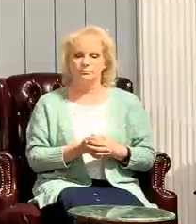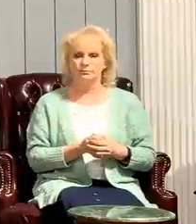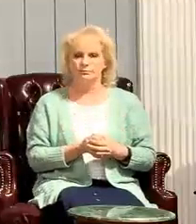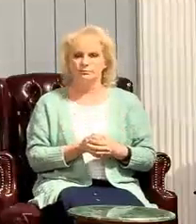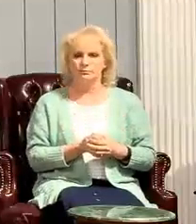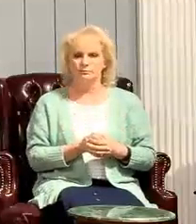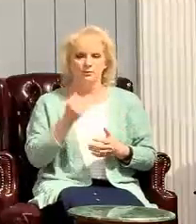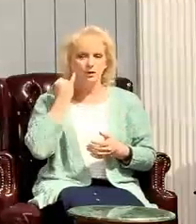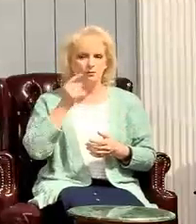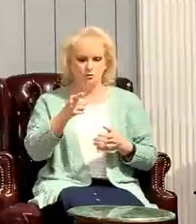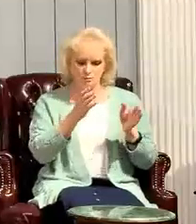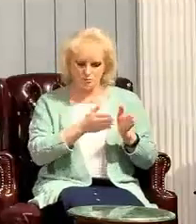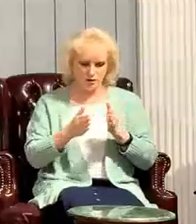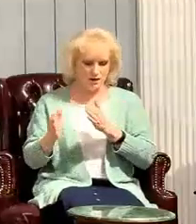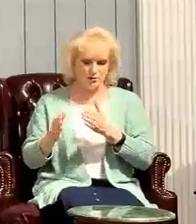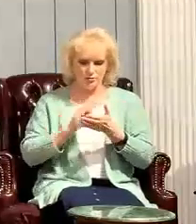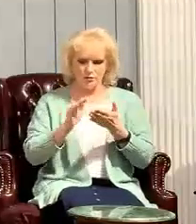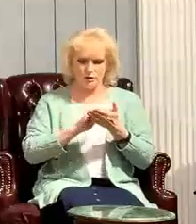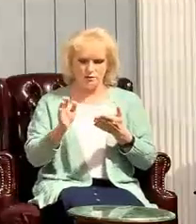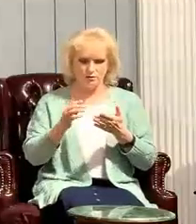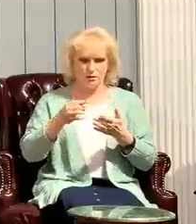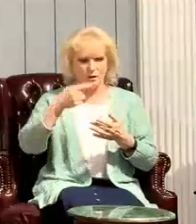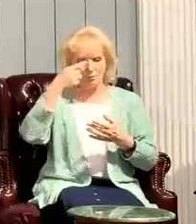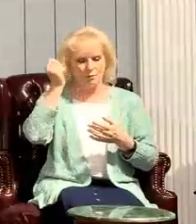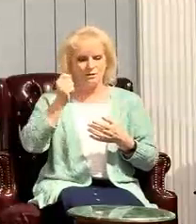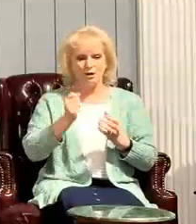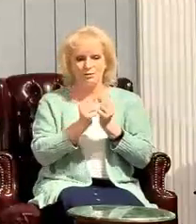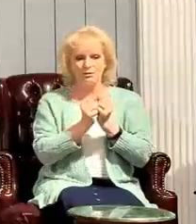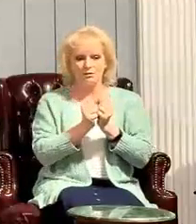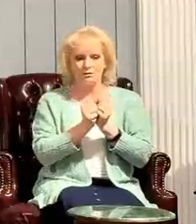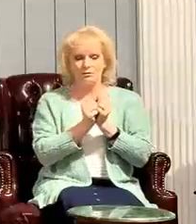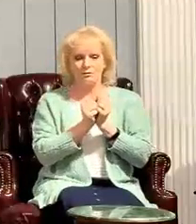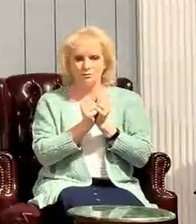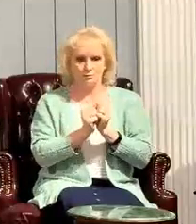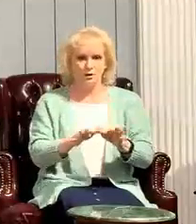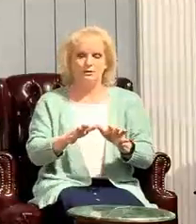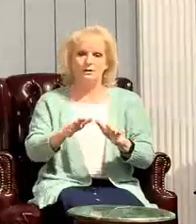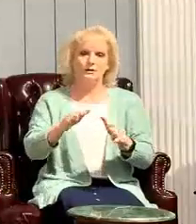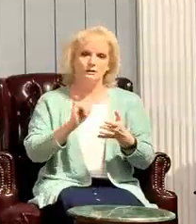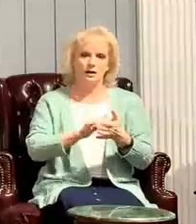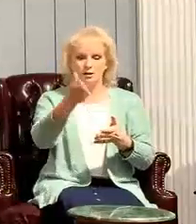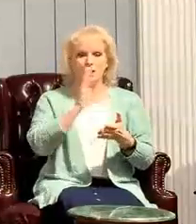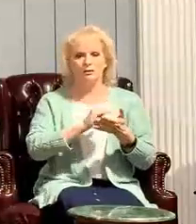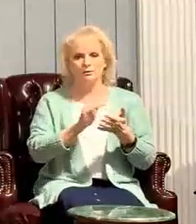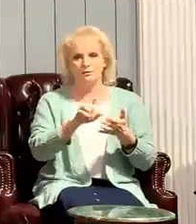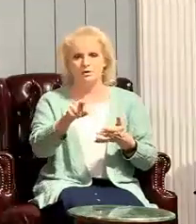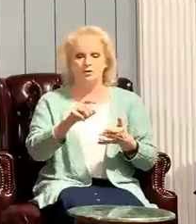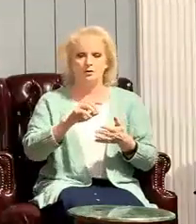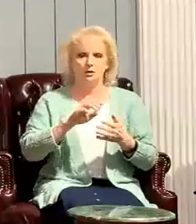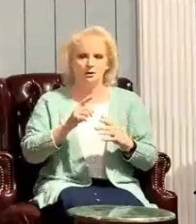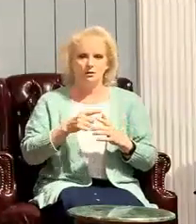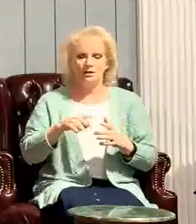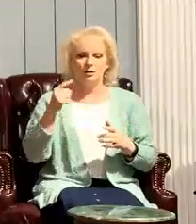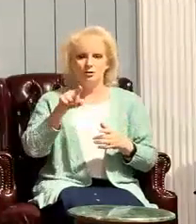And if you'll plan to forgive based upon the blessing of God, the blessing that God has forgiven you, then you never need to commit the sin